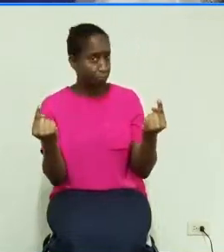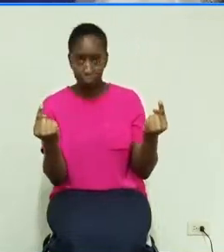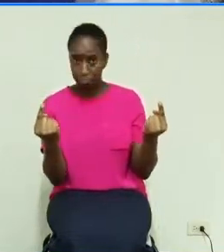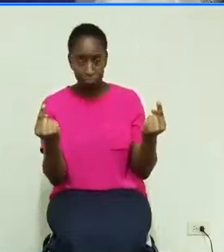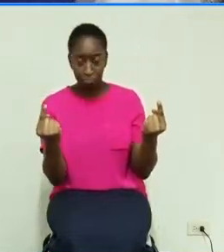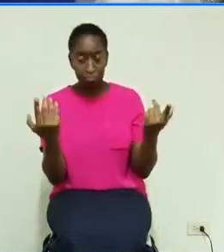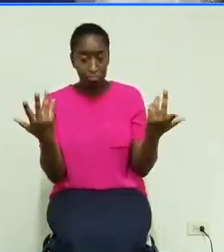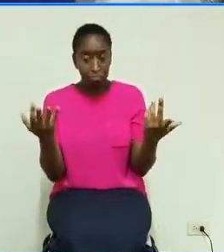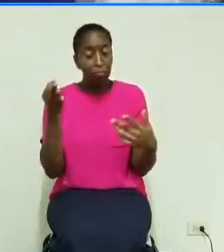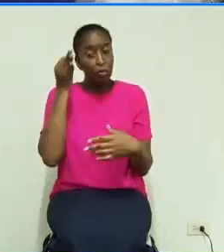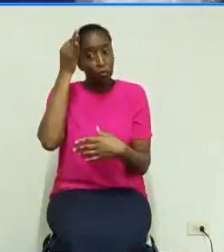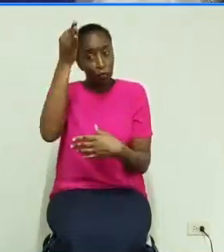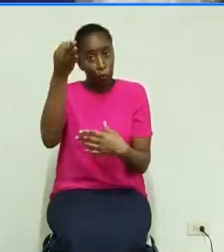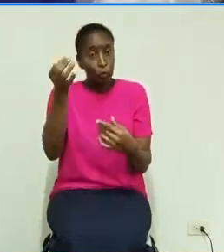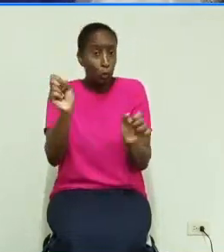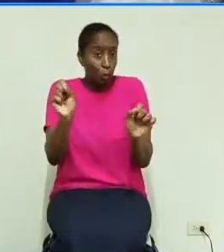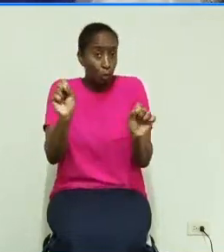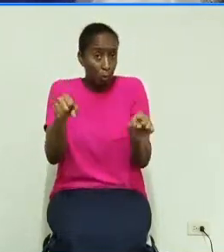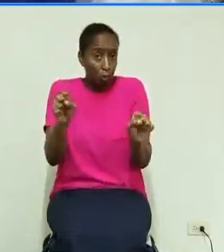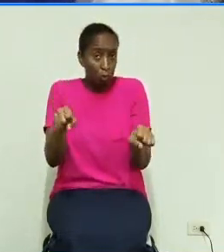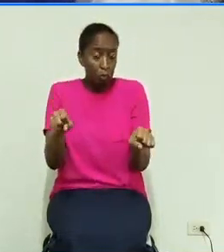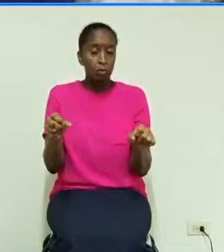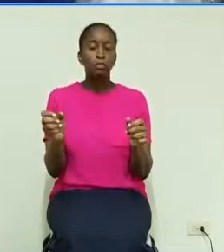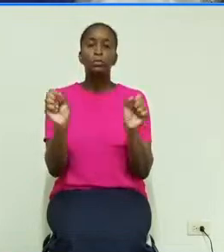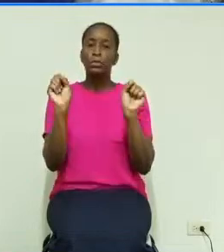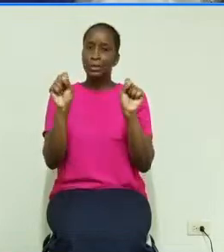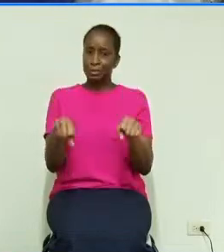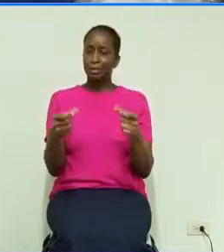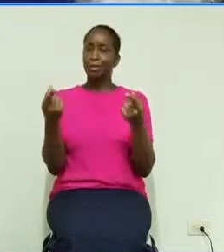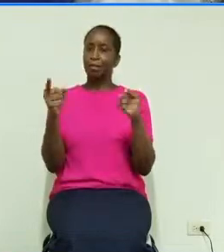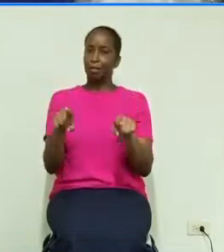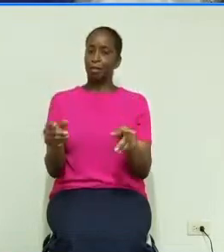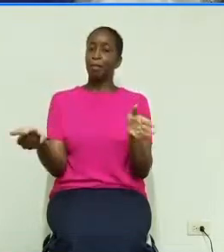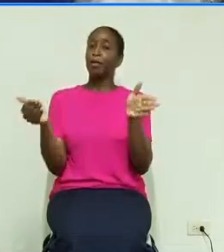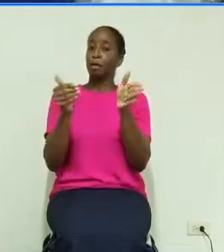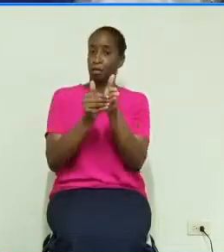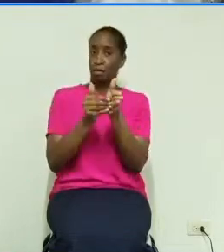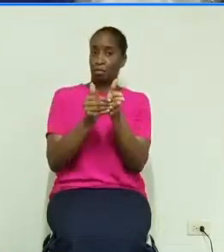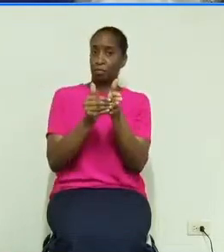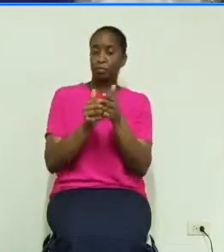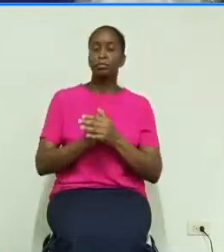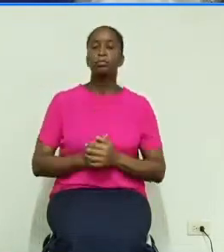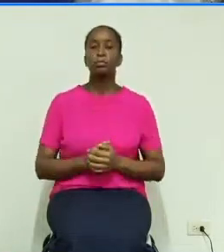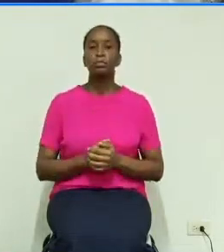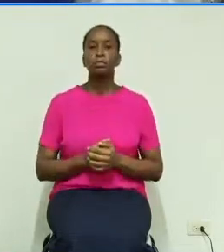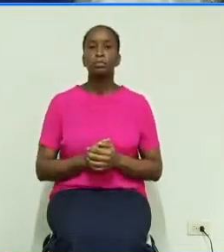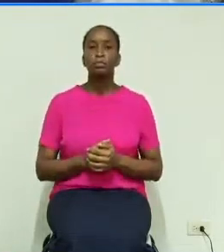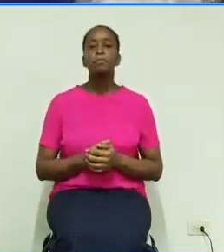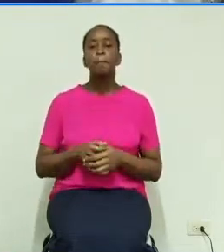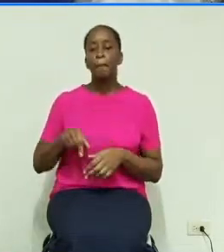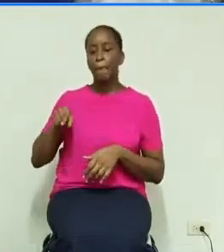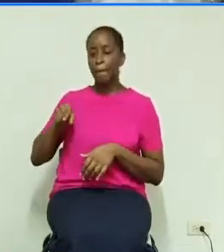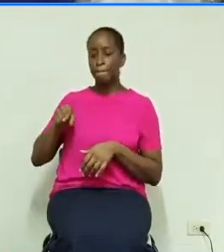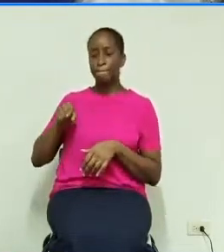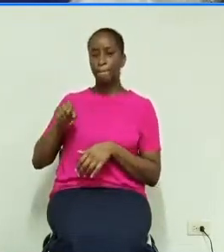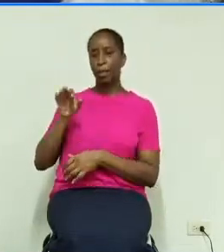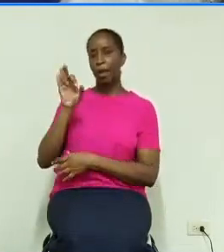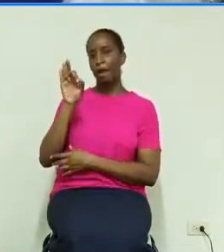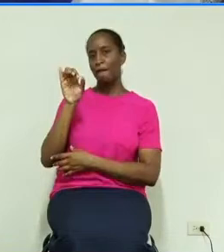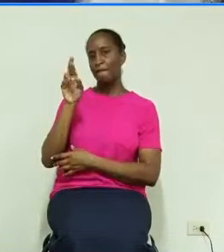And as I said earlier, it would be appropriate to consider whether 10% is not too low, as suggested by the Ford Commission, and it should